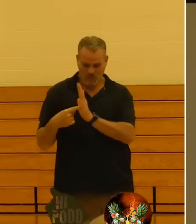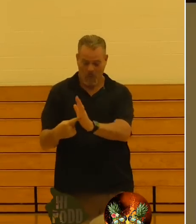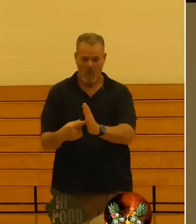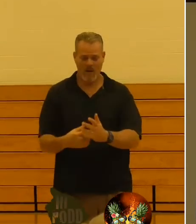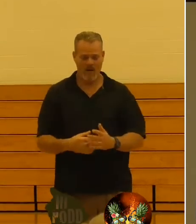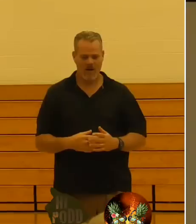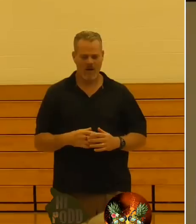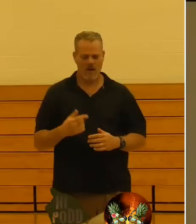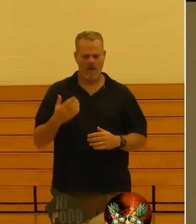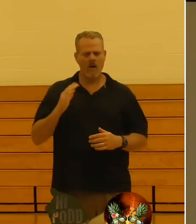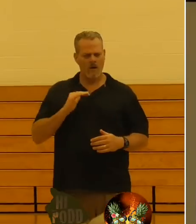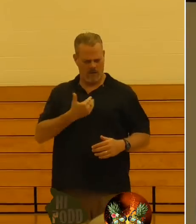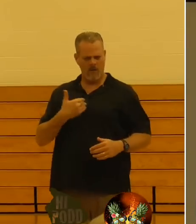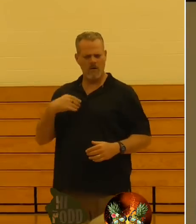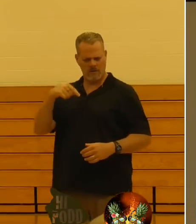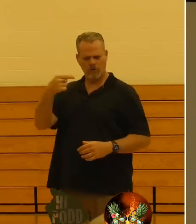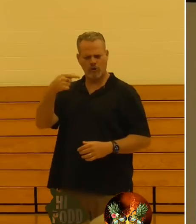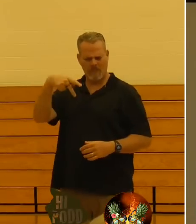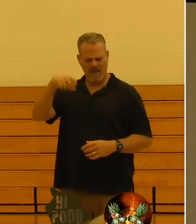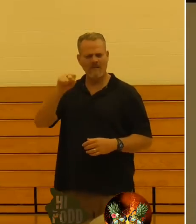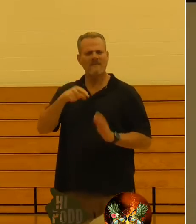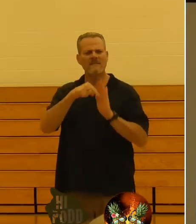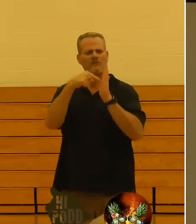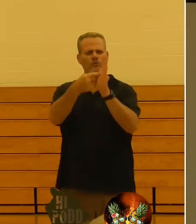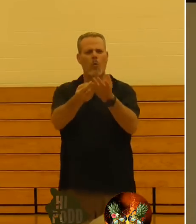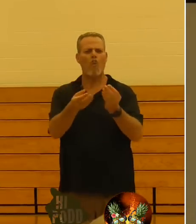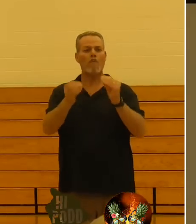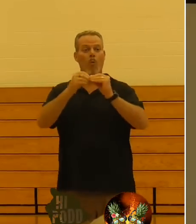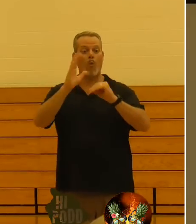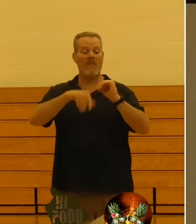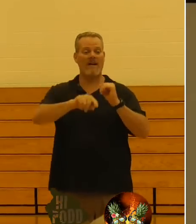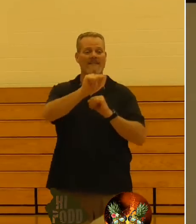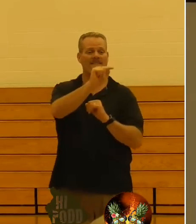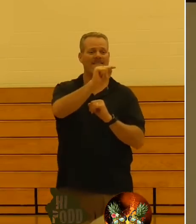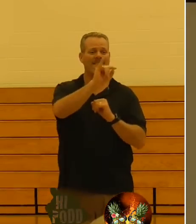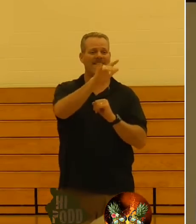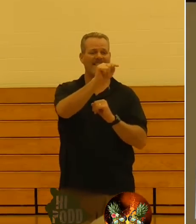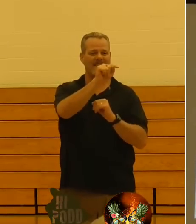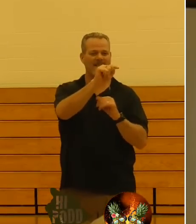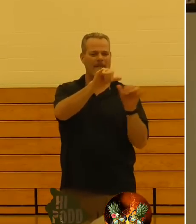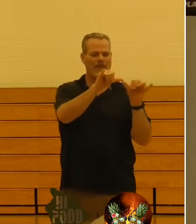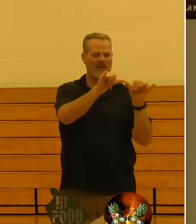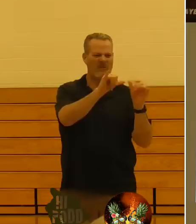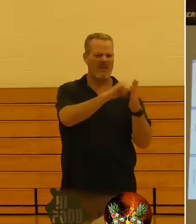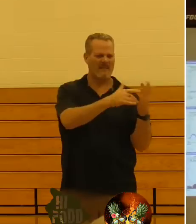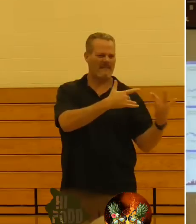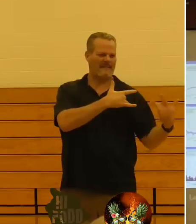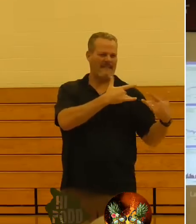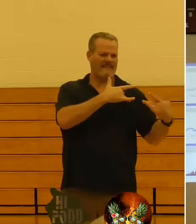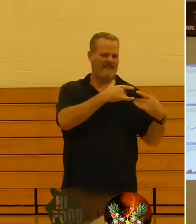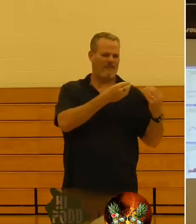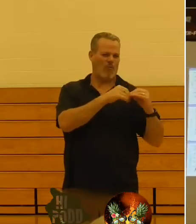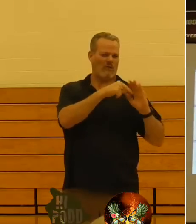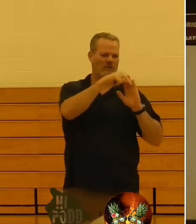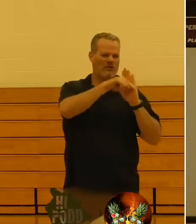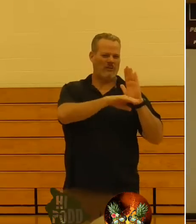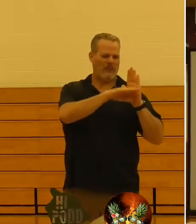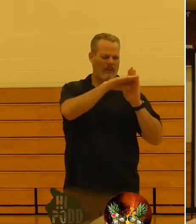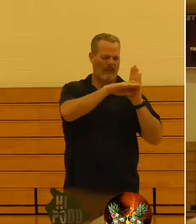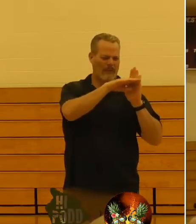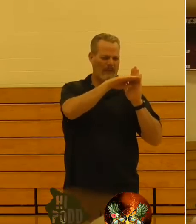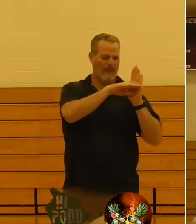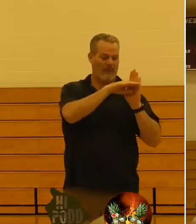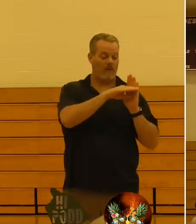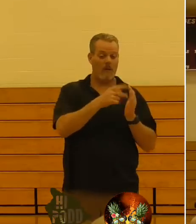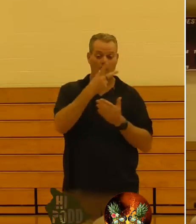show magma at greater depths than the tilt meter. The tilt meter is more sensitive to stuff shallow. So